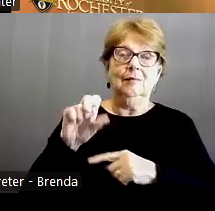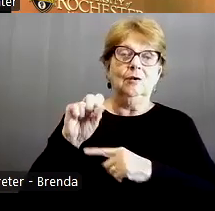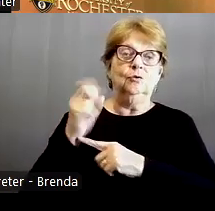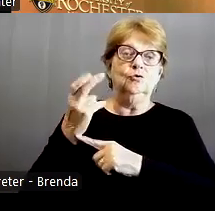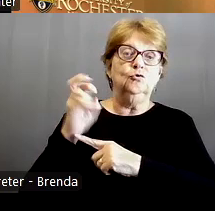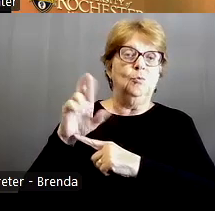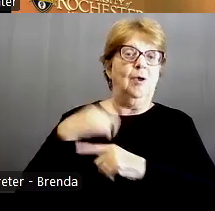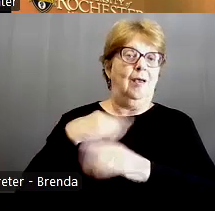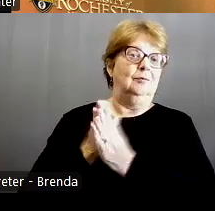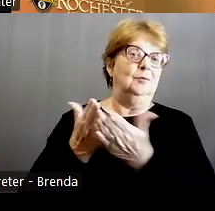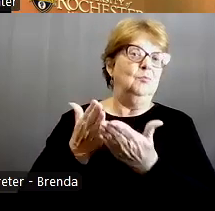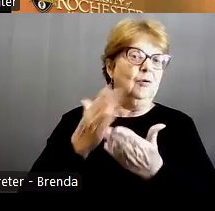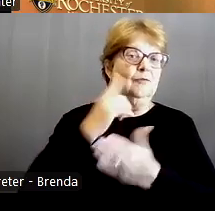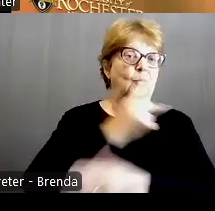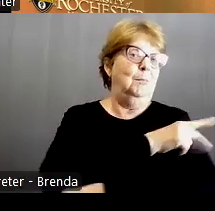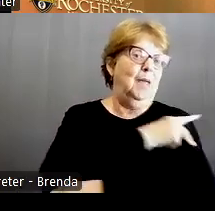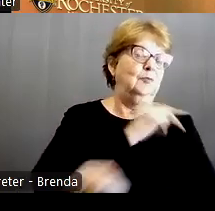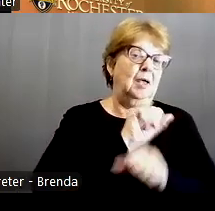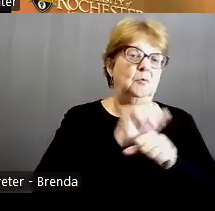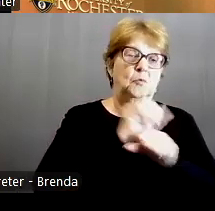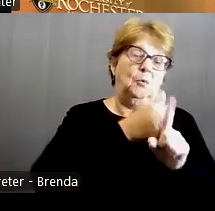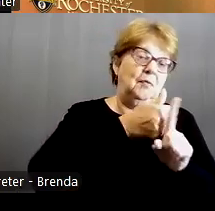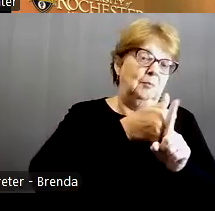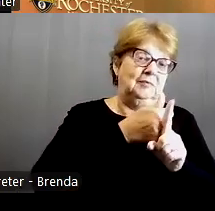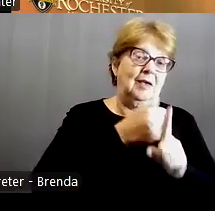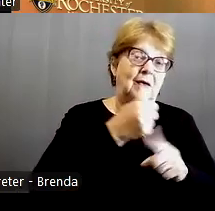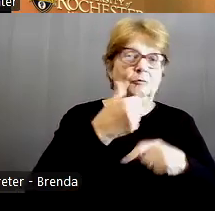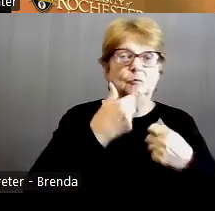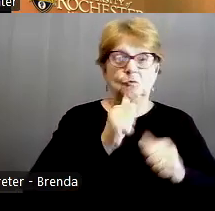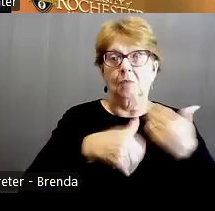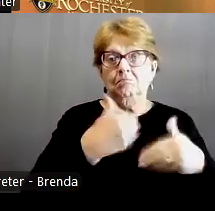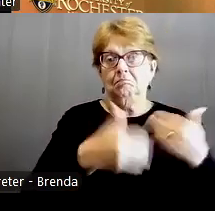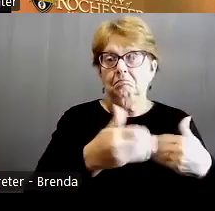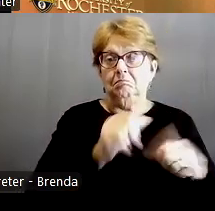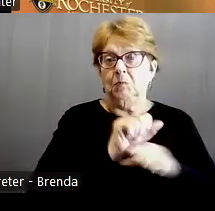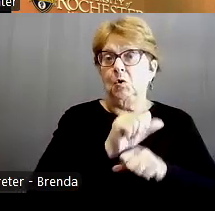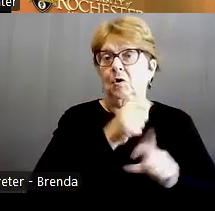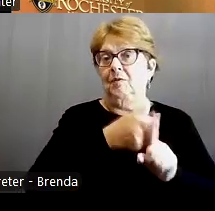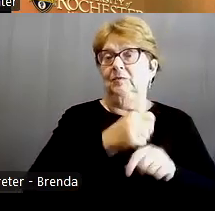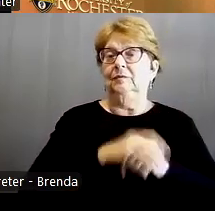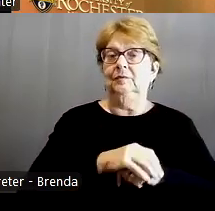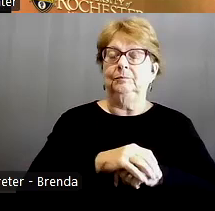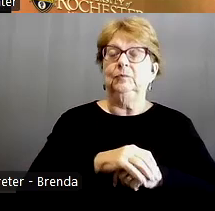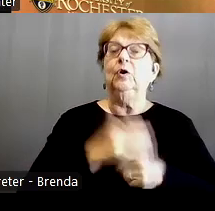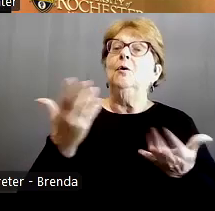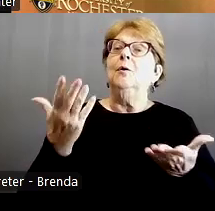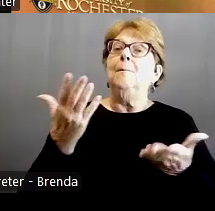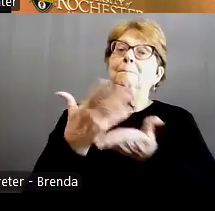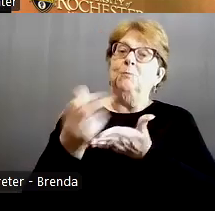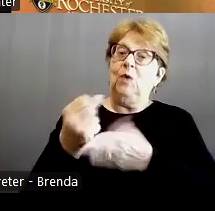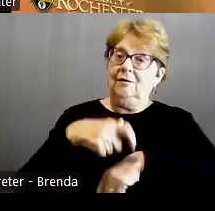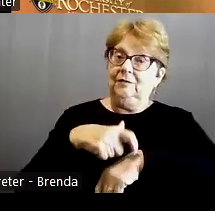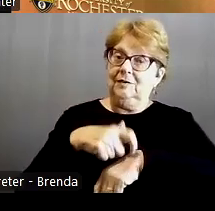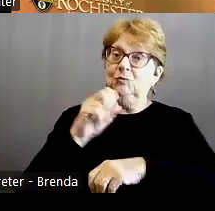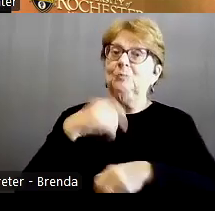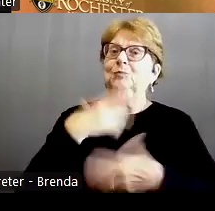themselves to try to work on these things. So I think we're out of time. So I want to